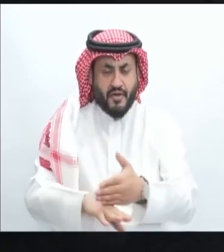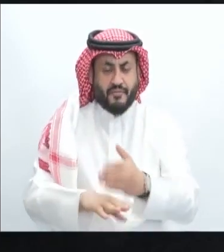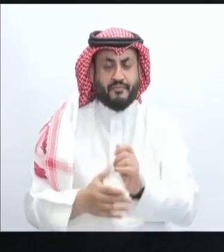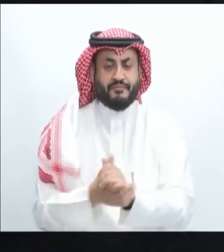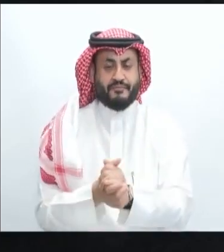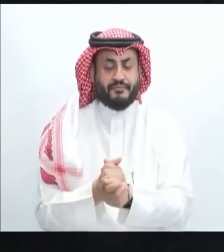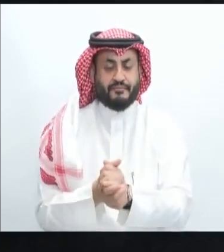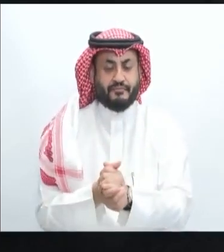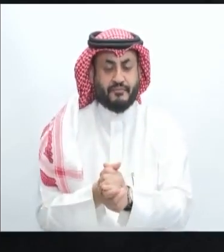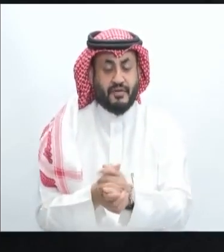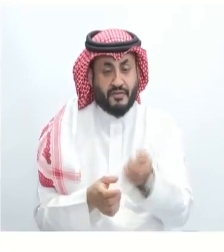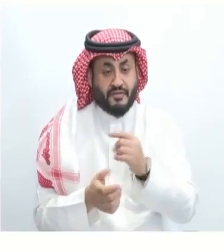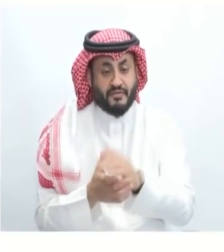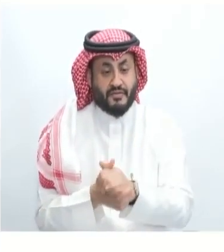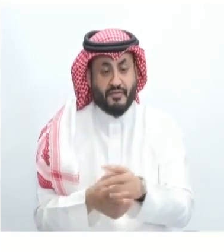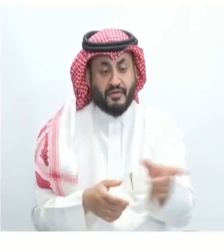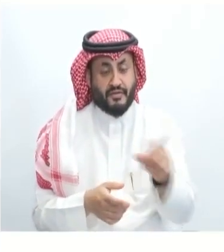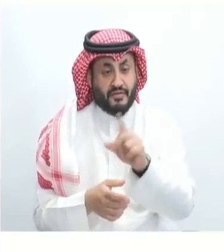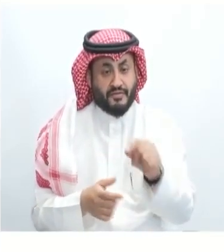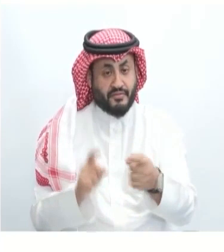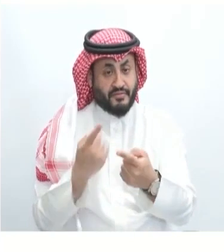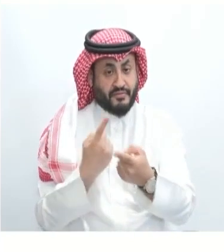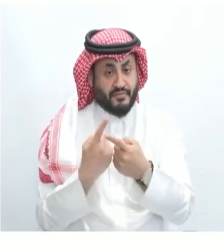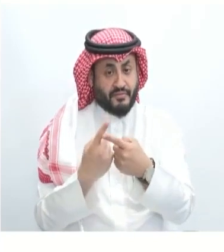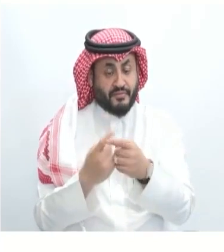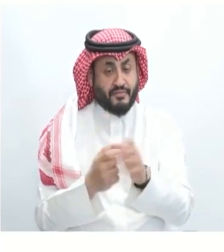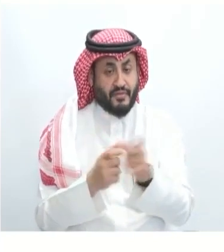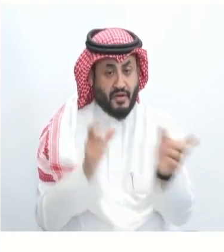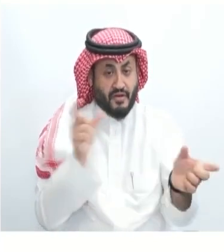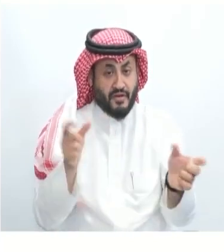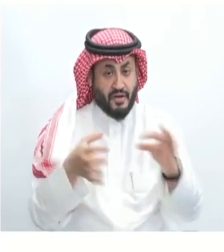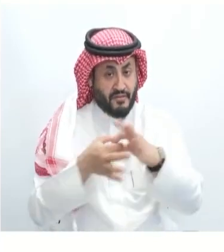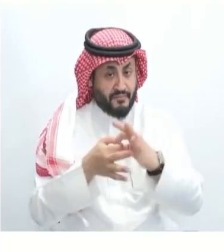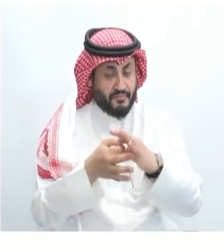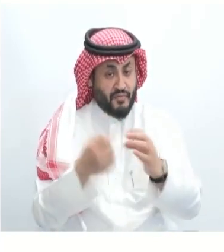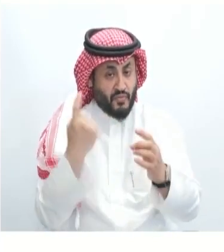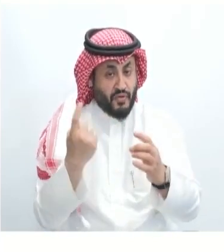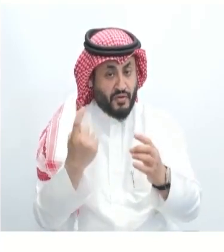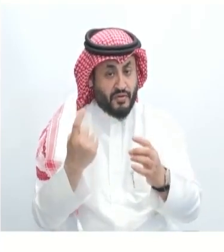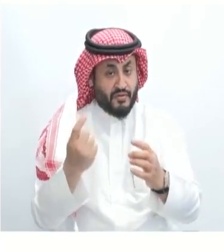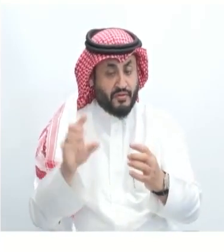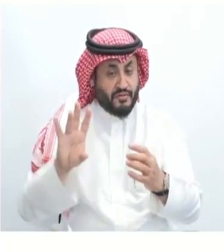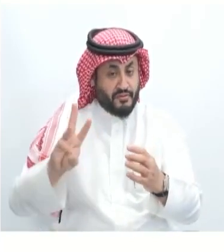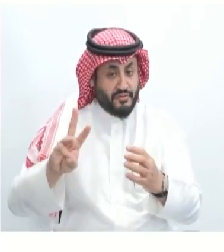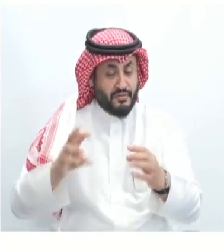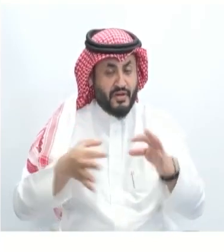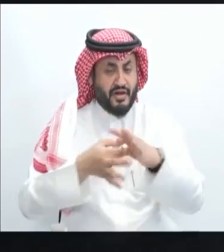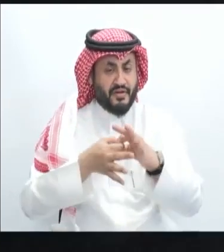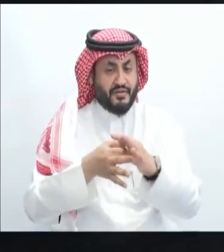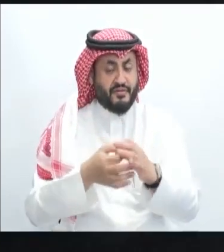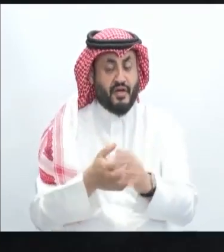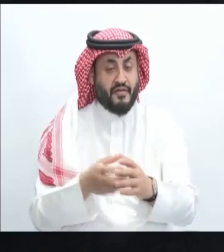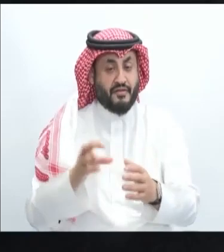we can start with number one, which is getting up early. So these are